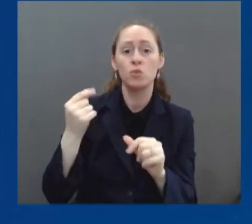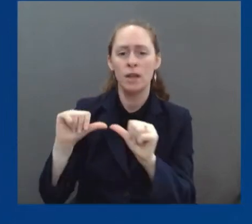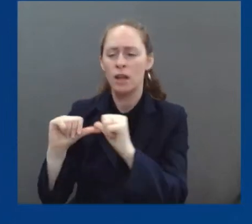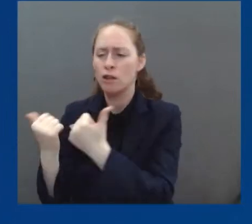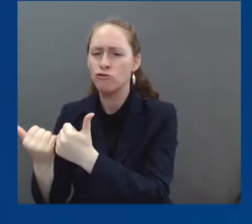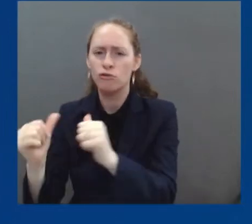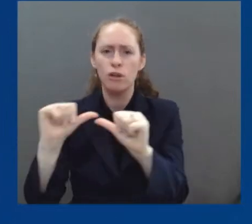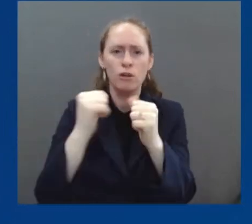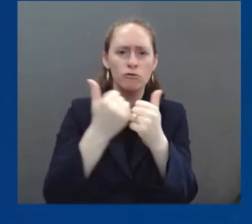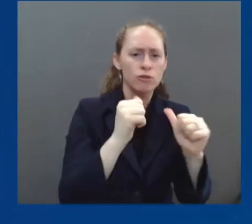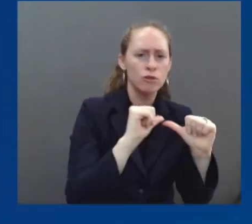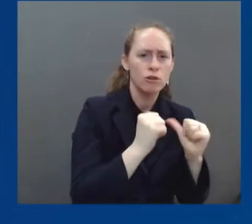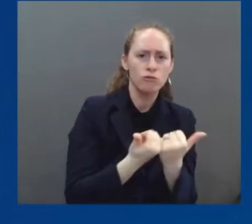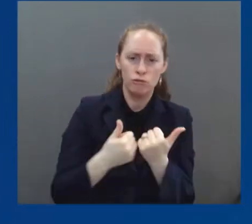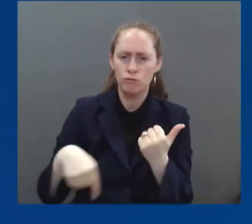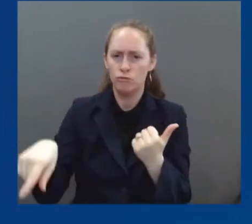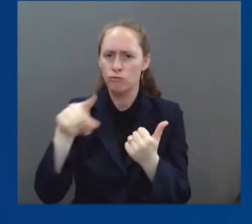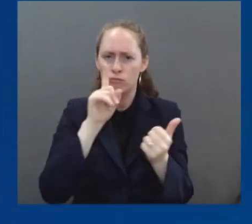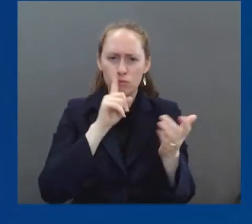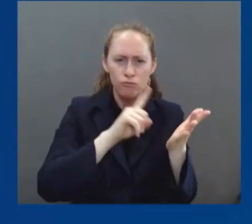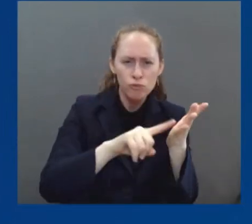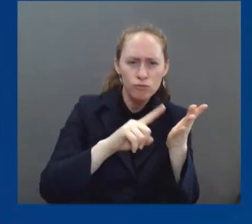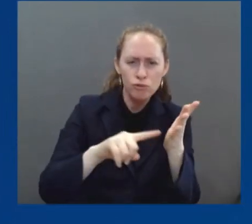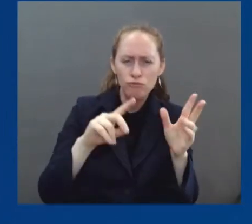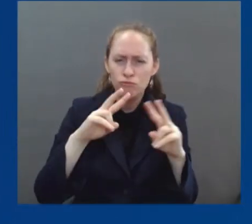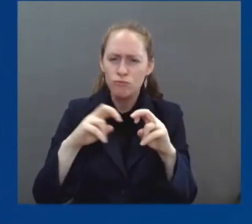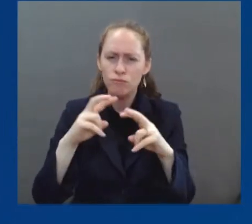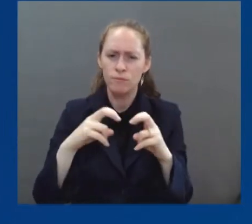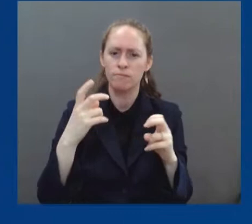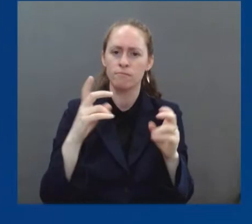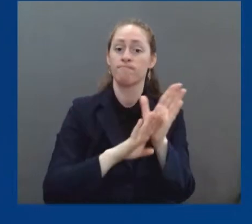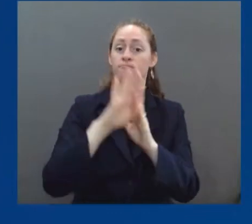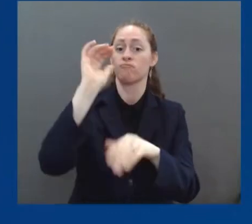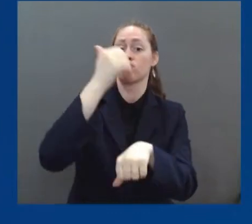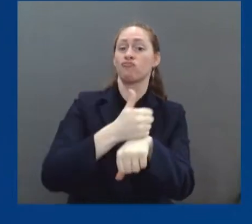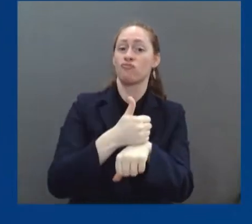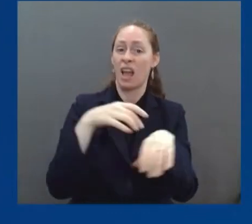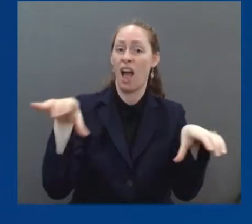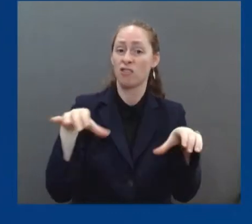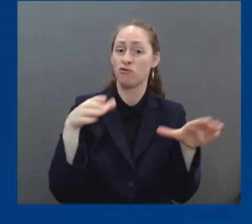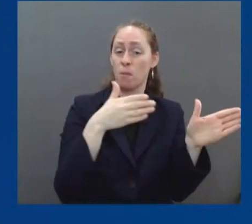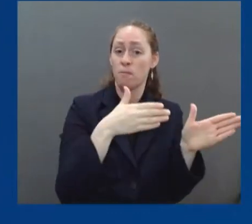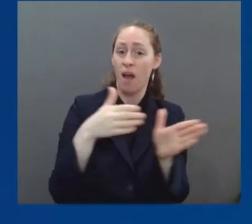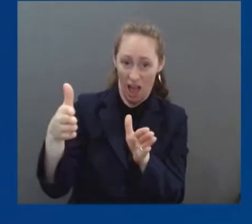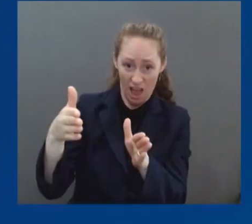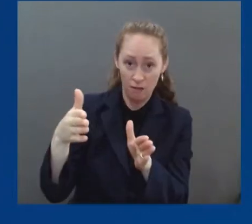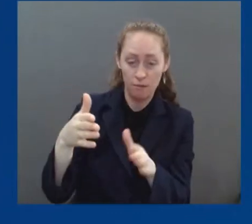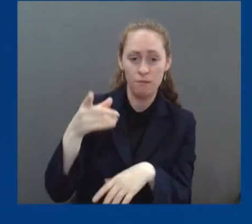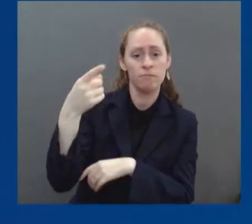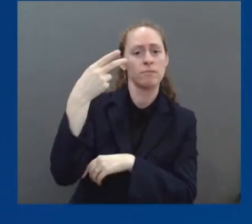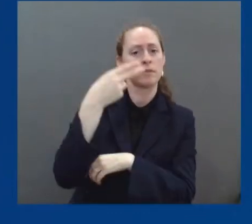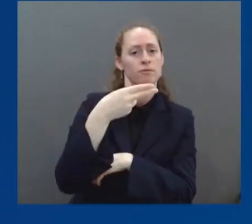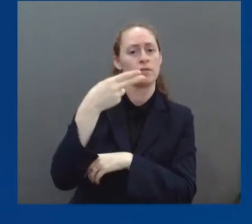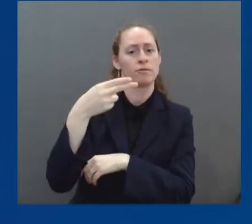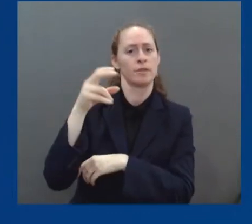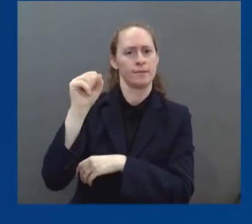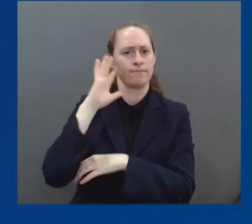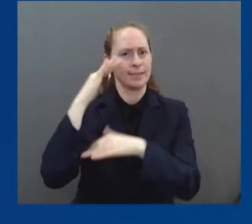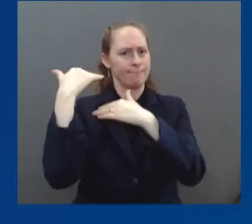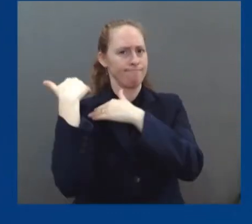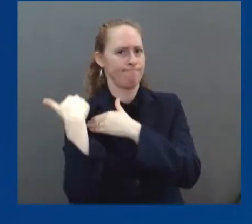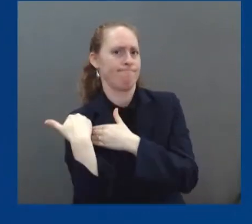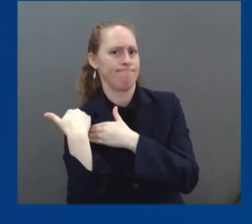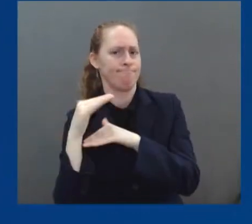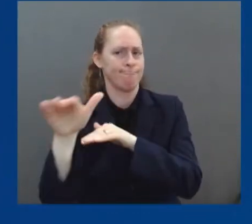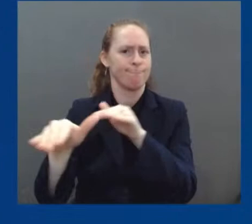action plan. HHS will lead a government-wide interagency coordinating council, which will involve experts from the Department of Defense,